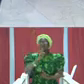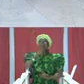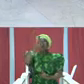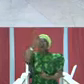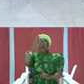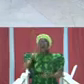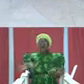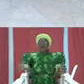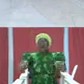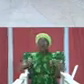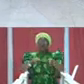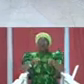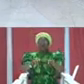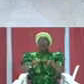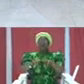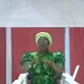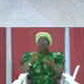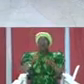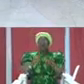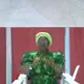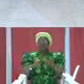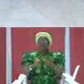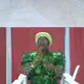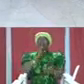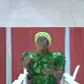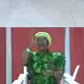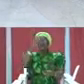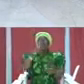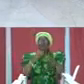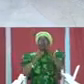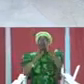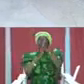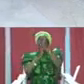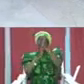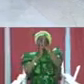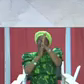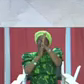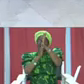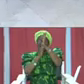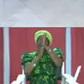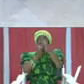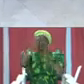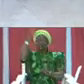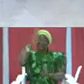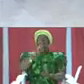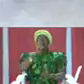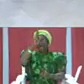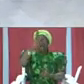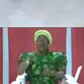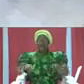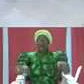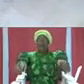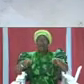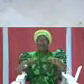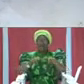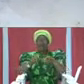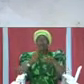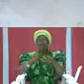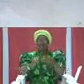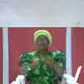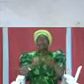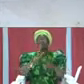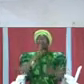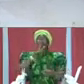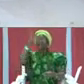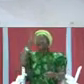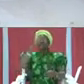Redeemer, you are worthy to be praised. You are worthy